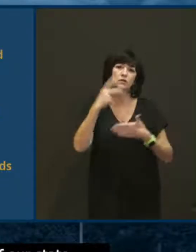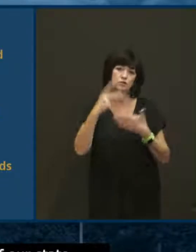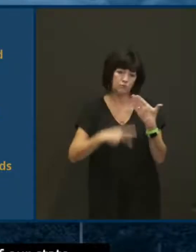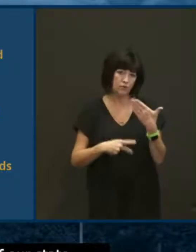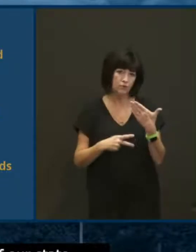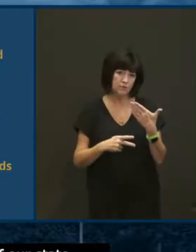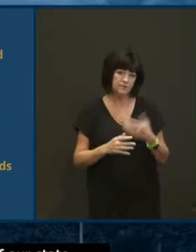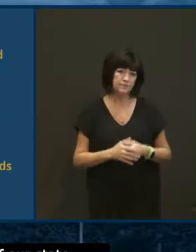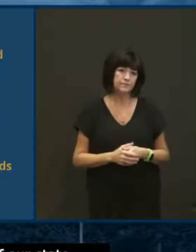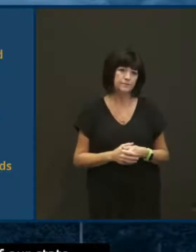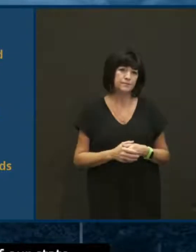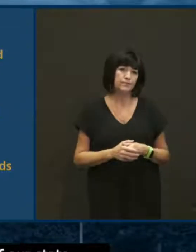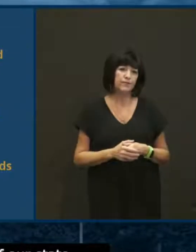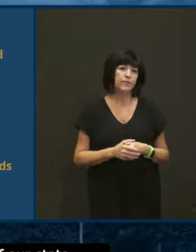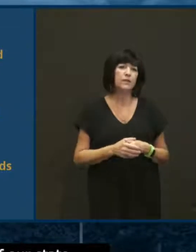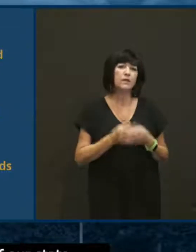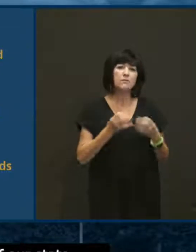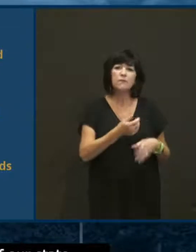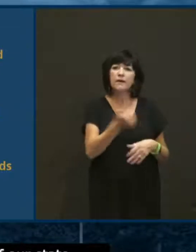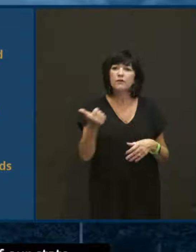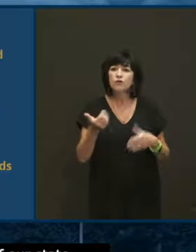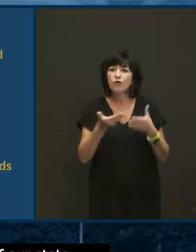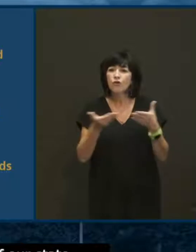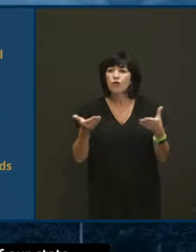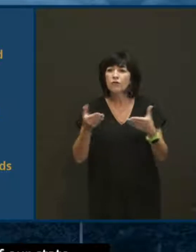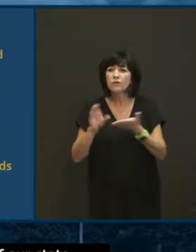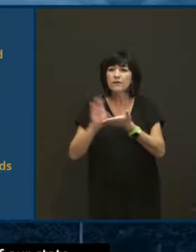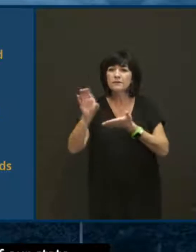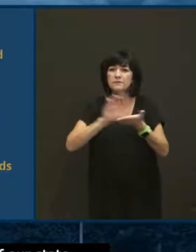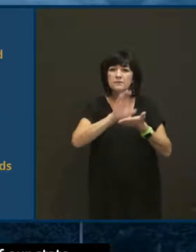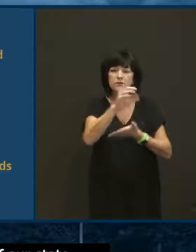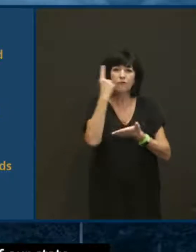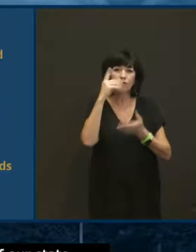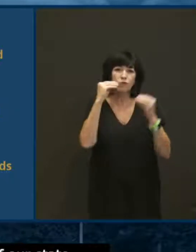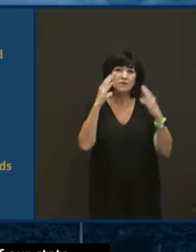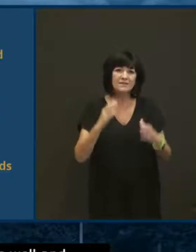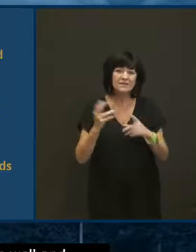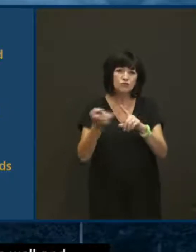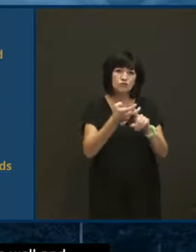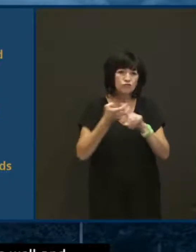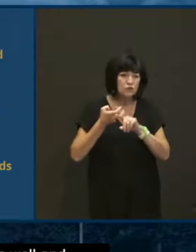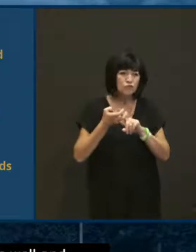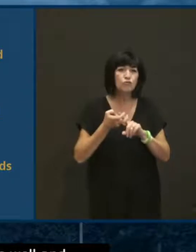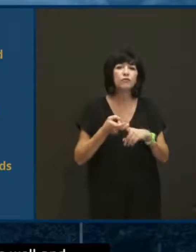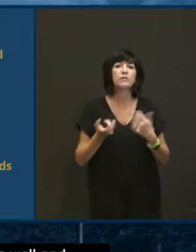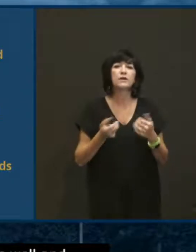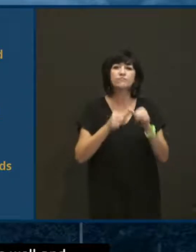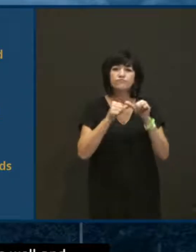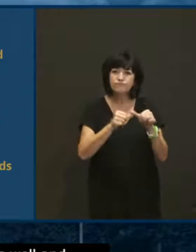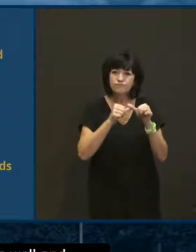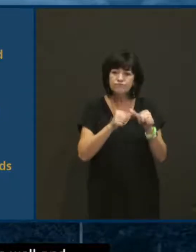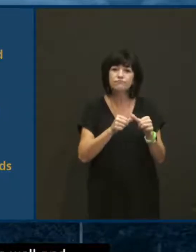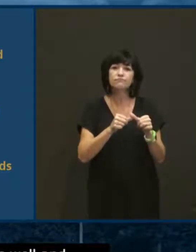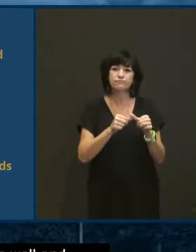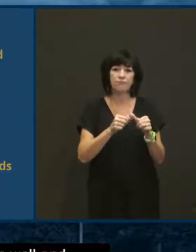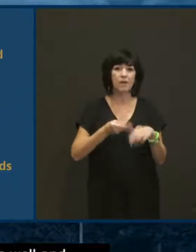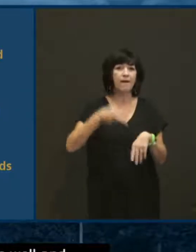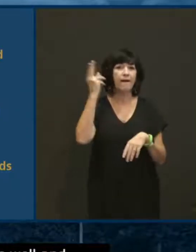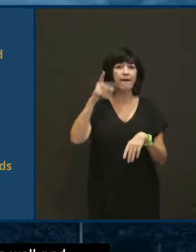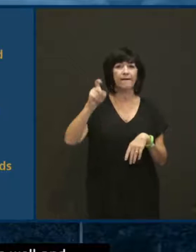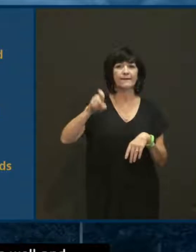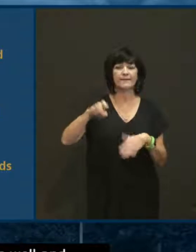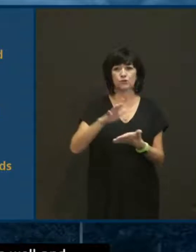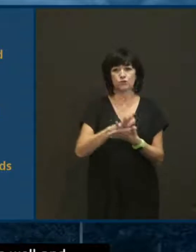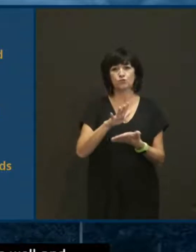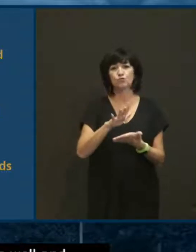then, among other things, providing additional funding for teacher recruitment and retention in high-need schools like those that we've been